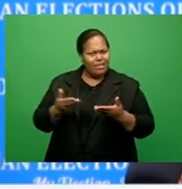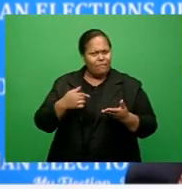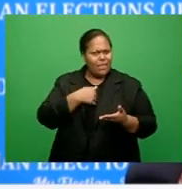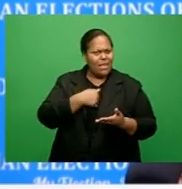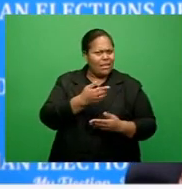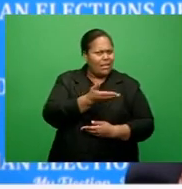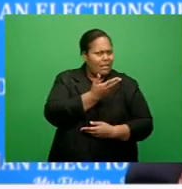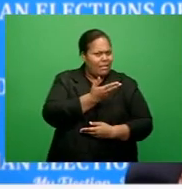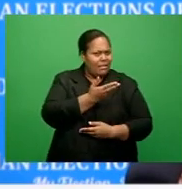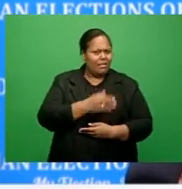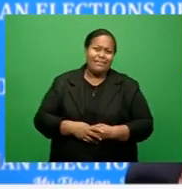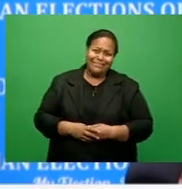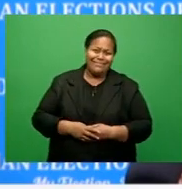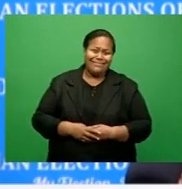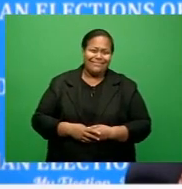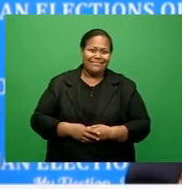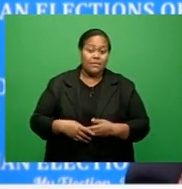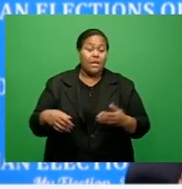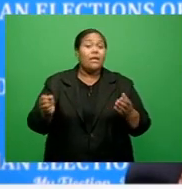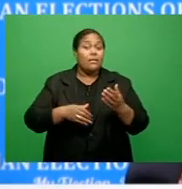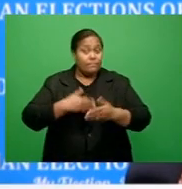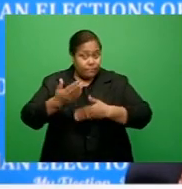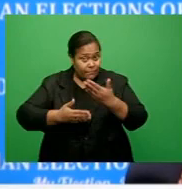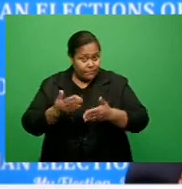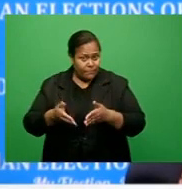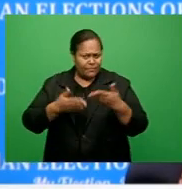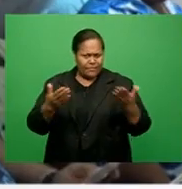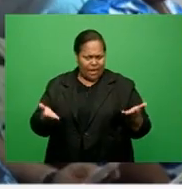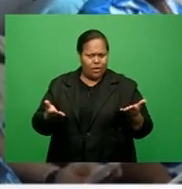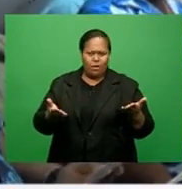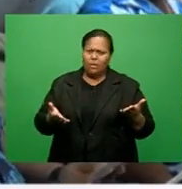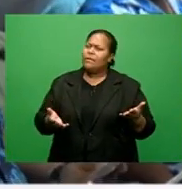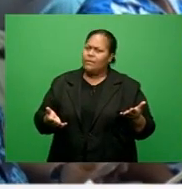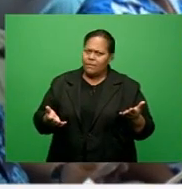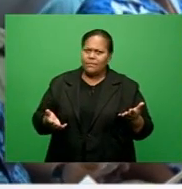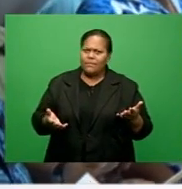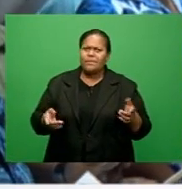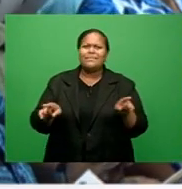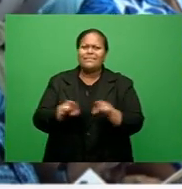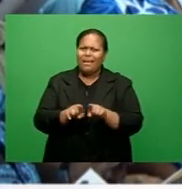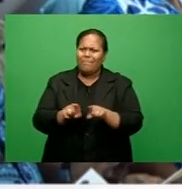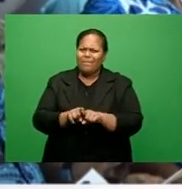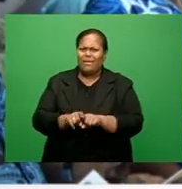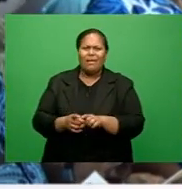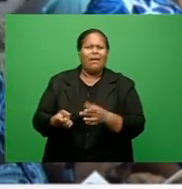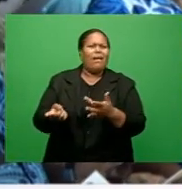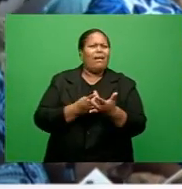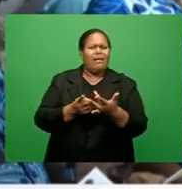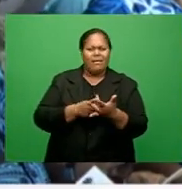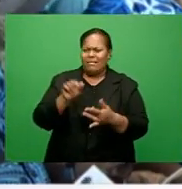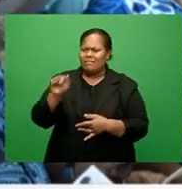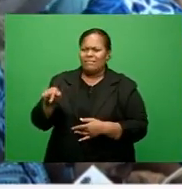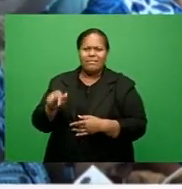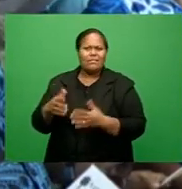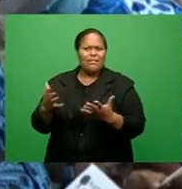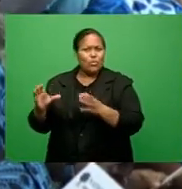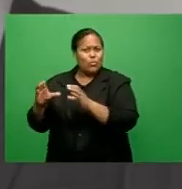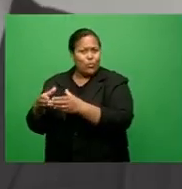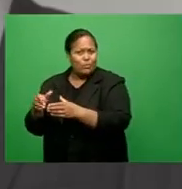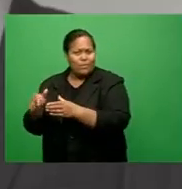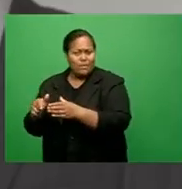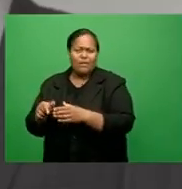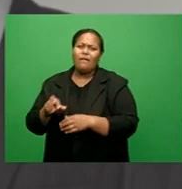any. Saneem says the statement issued earlier is consistent with every other time the party has referred a party or person